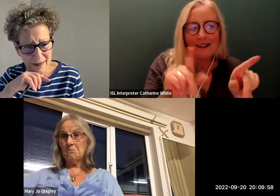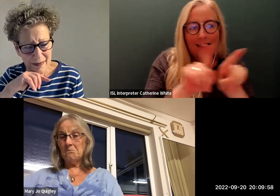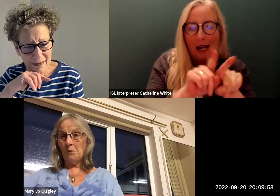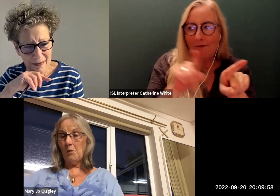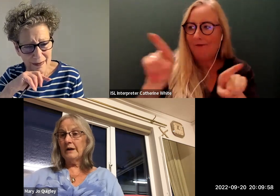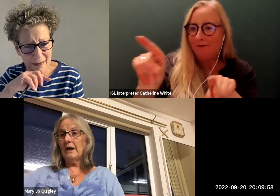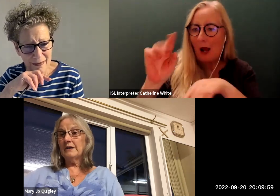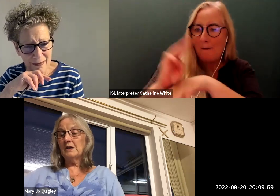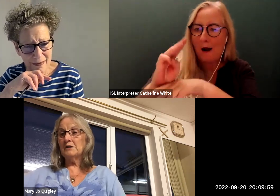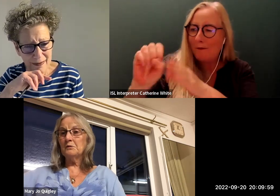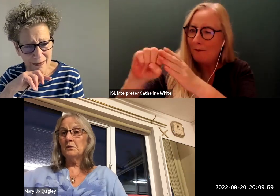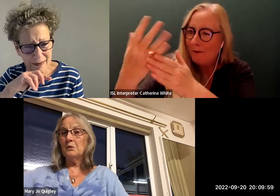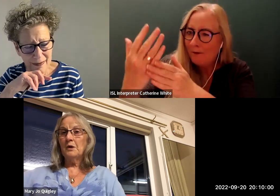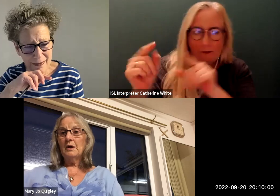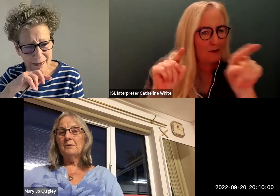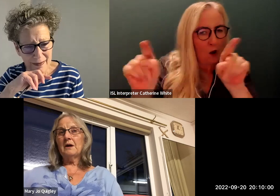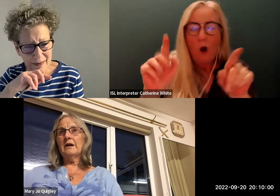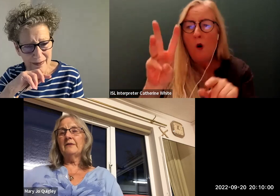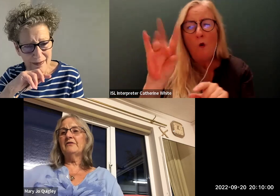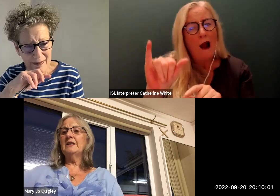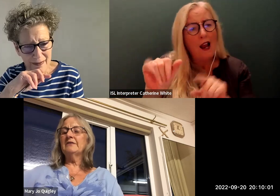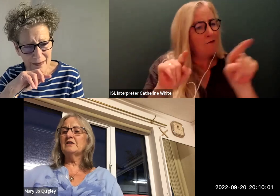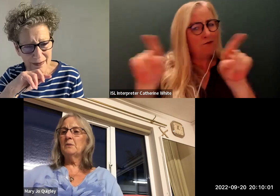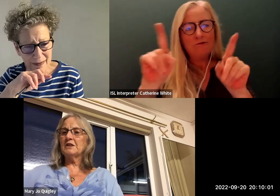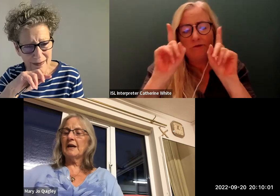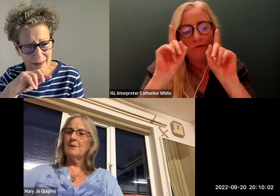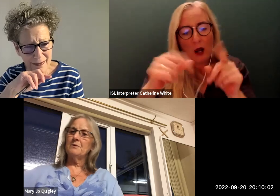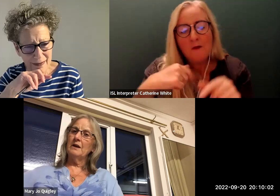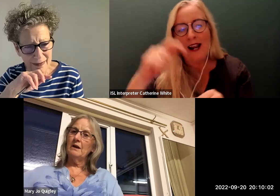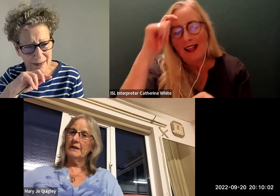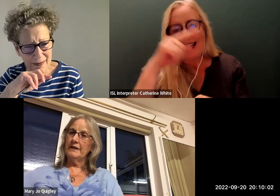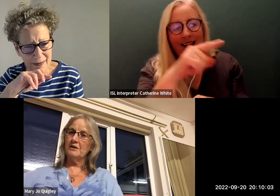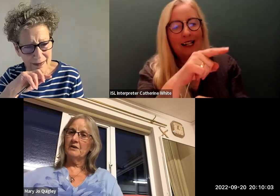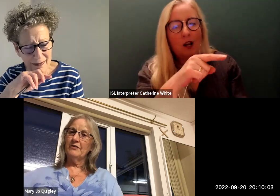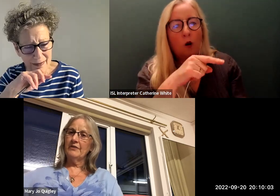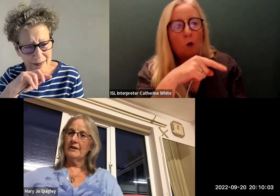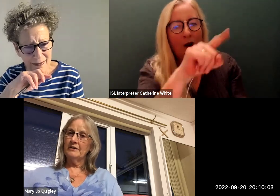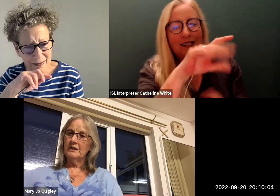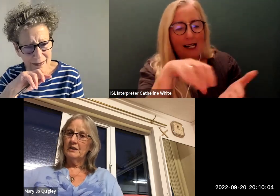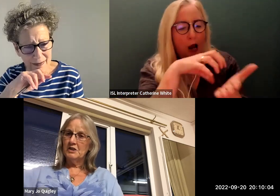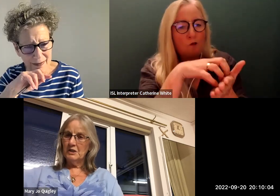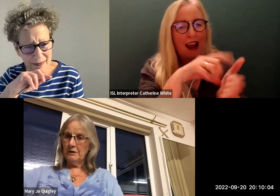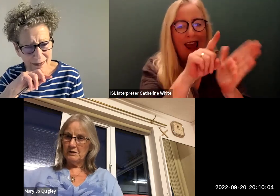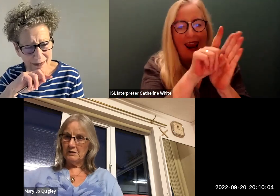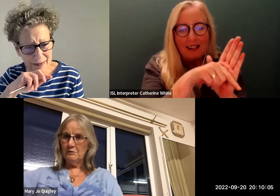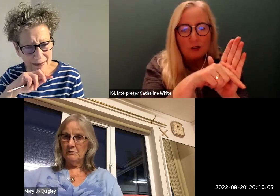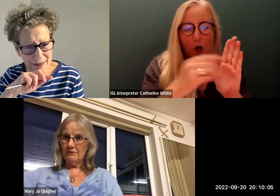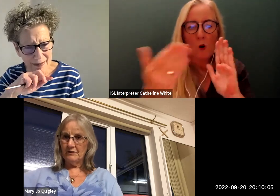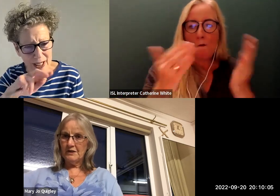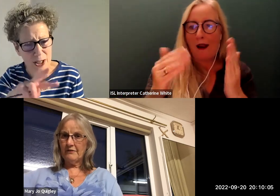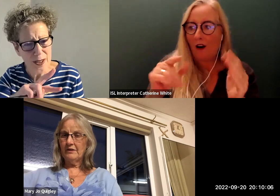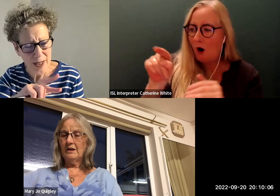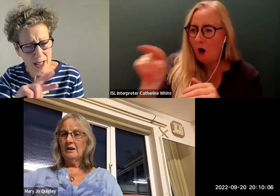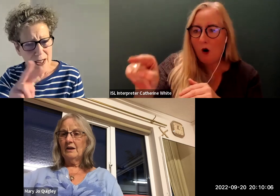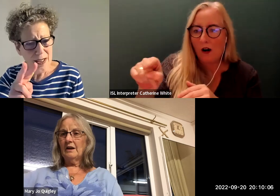Mum's. Why, I don't know. But I have a feeling that he went to Cabra a lot later than she went to school for